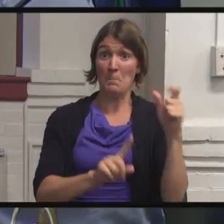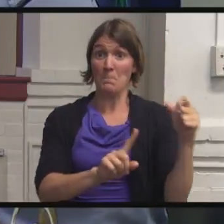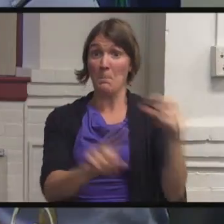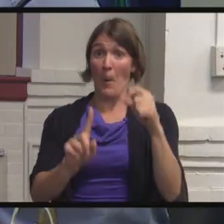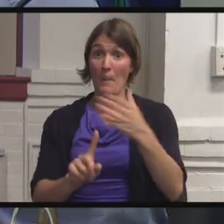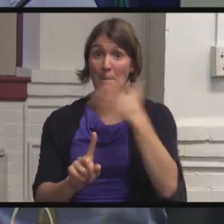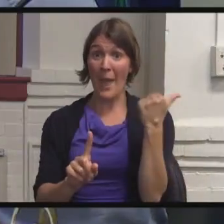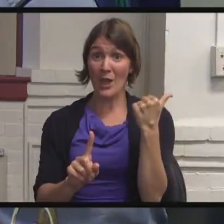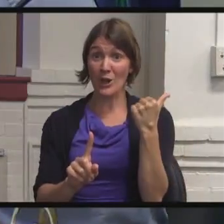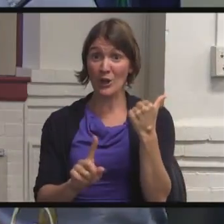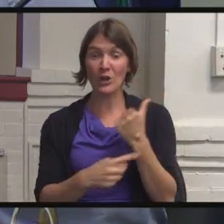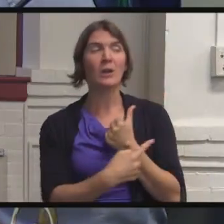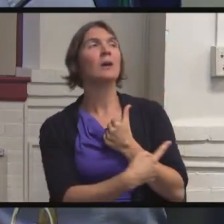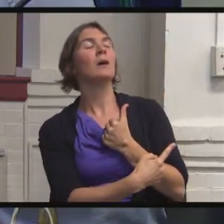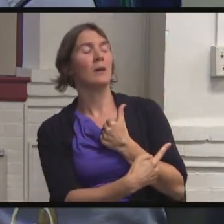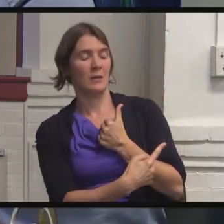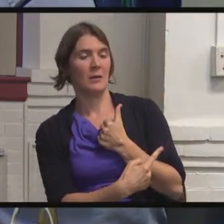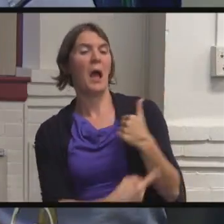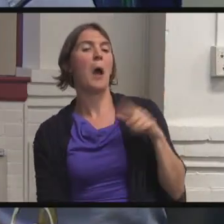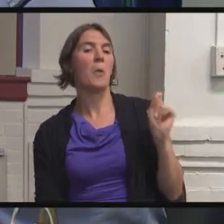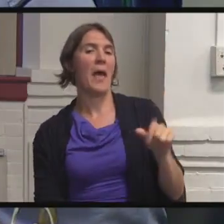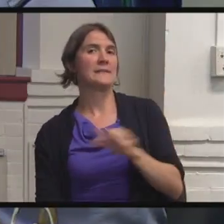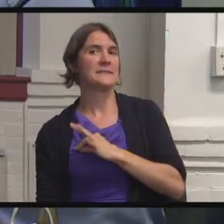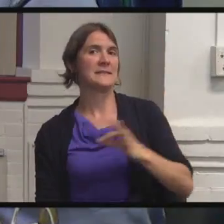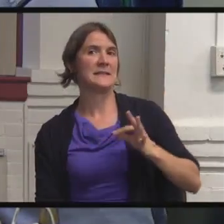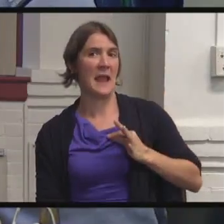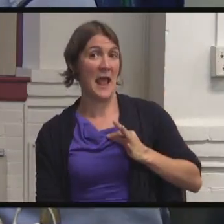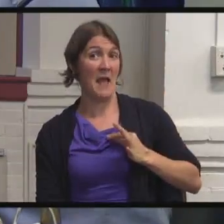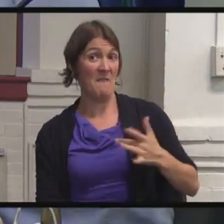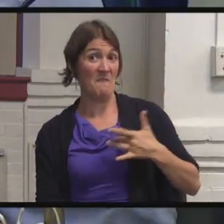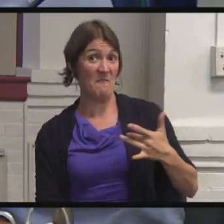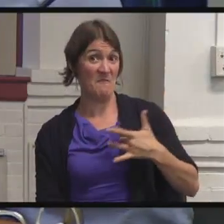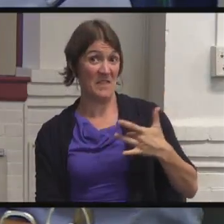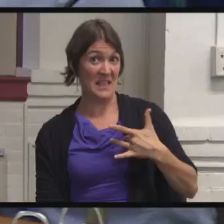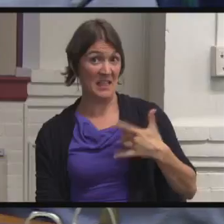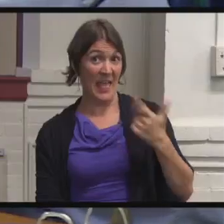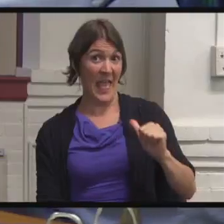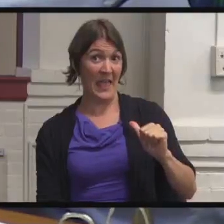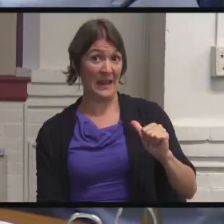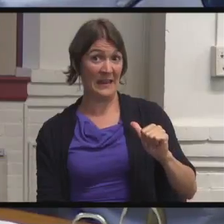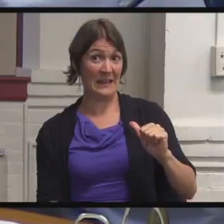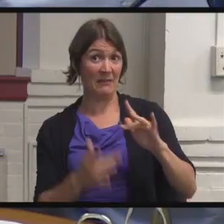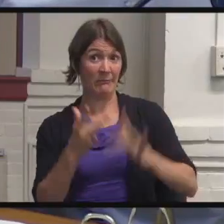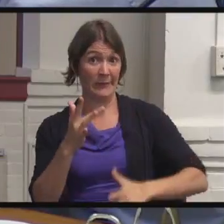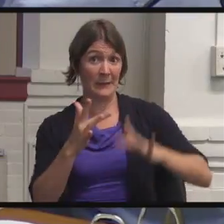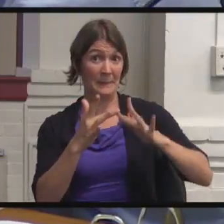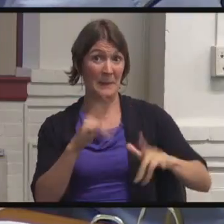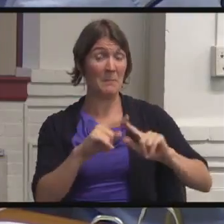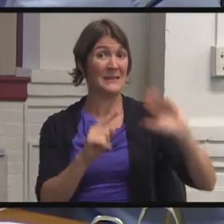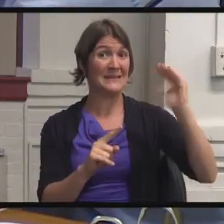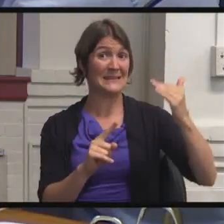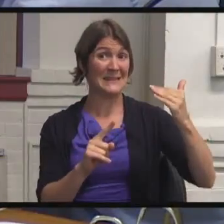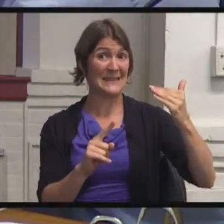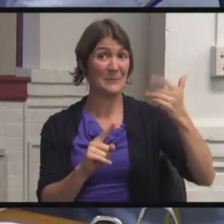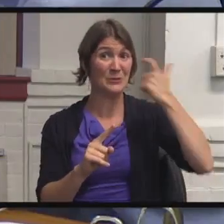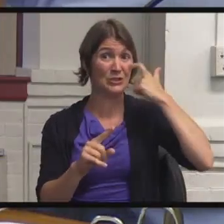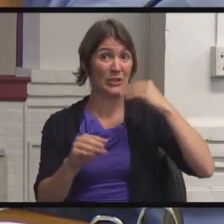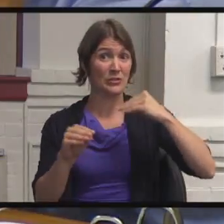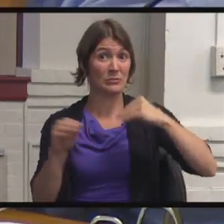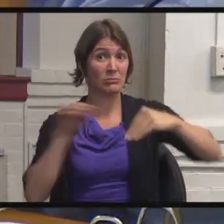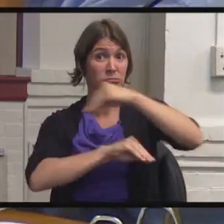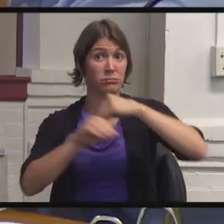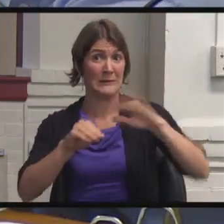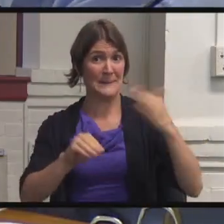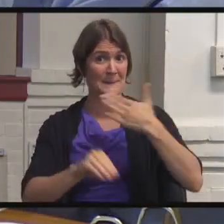have a repeater system. I can speak with staff about whether they feel there's still gaps. My overall impression, Patrick may want to